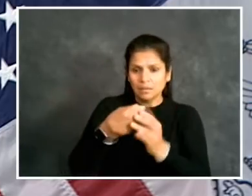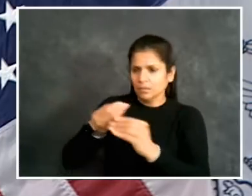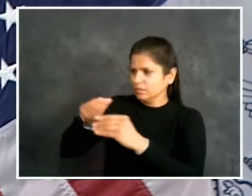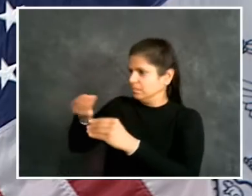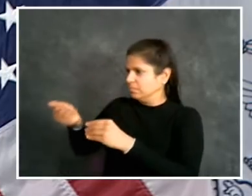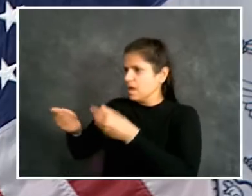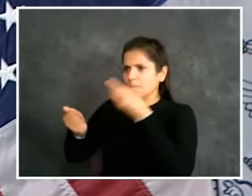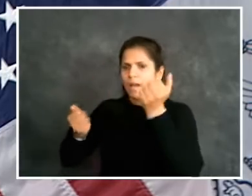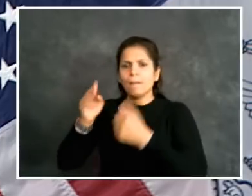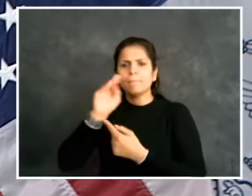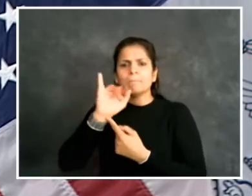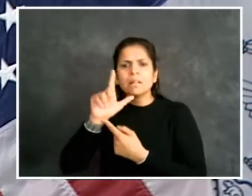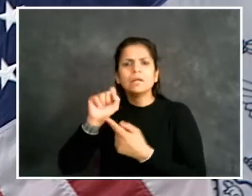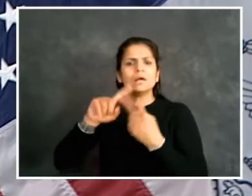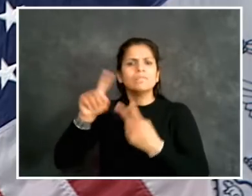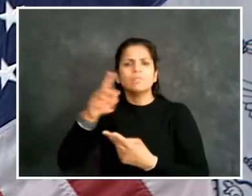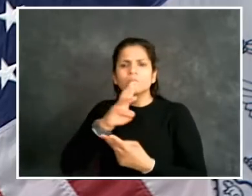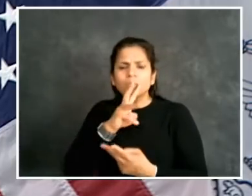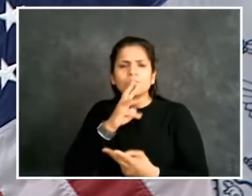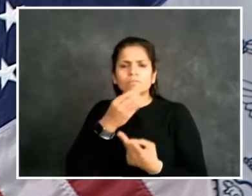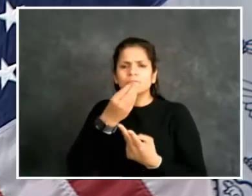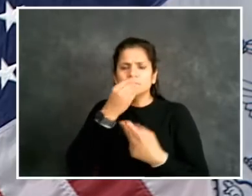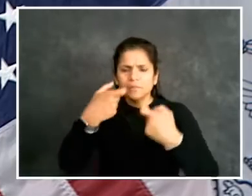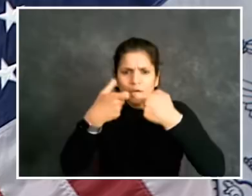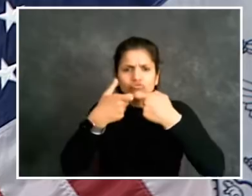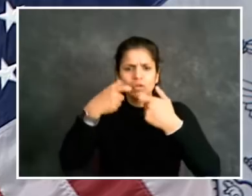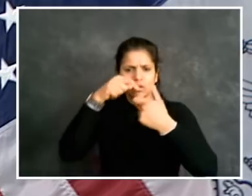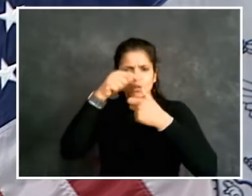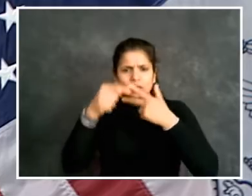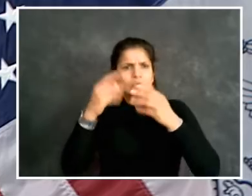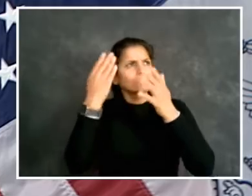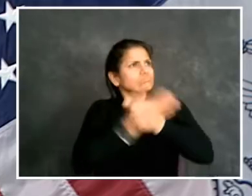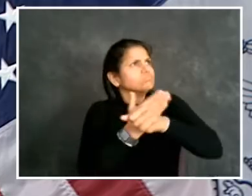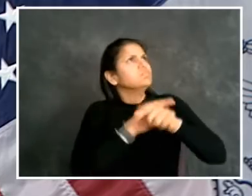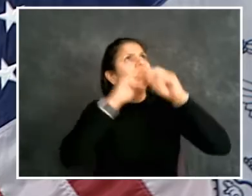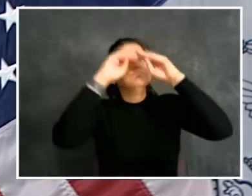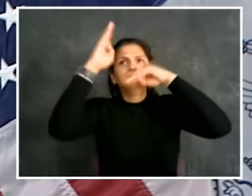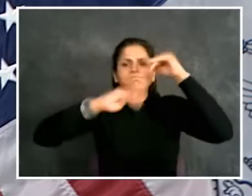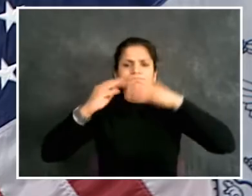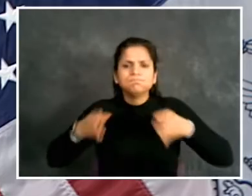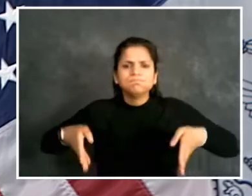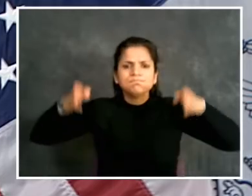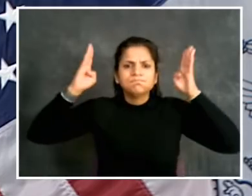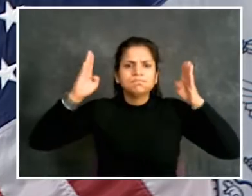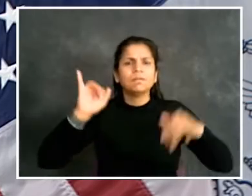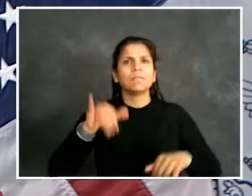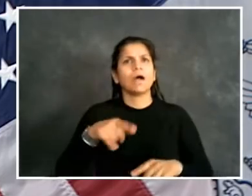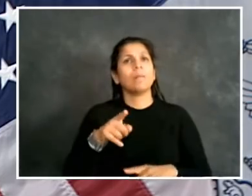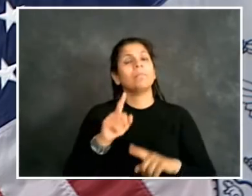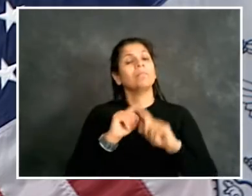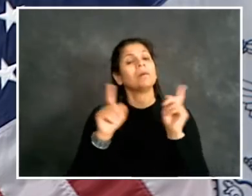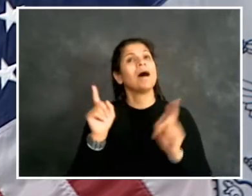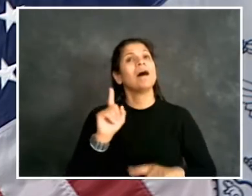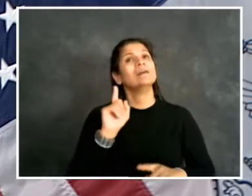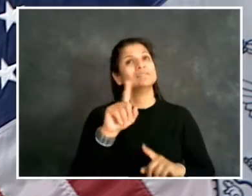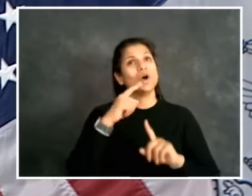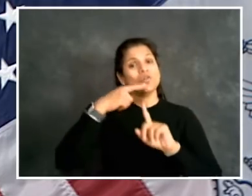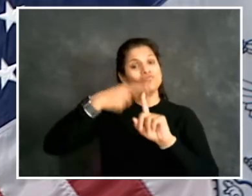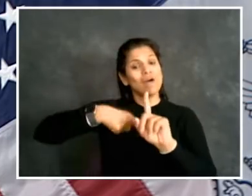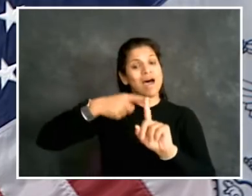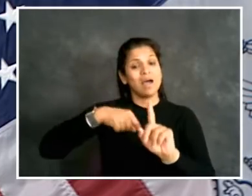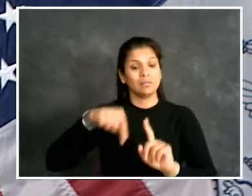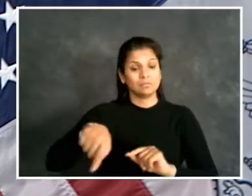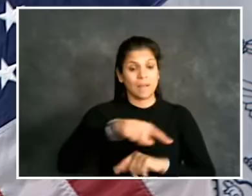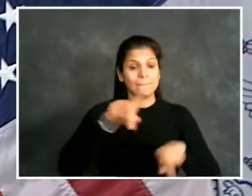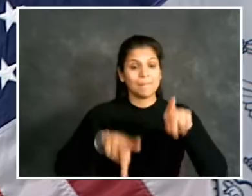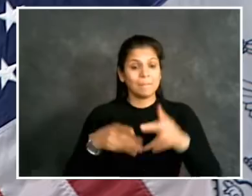it protects the interests of renters, but also recognizes that the buildings have to keep running,